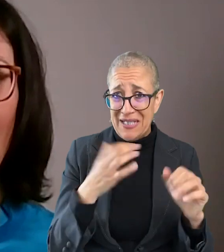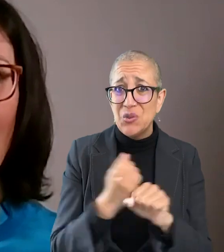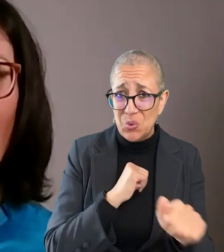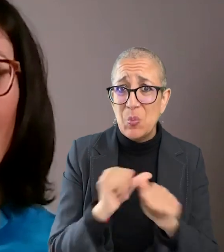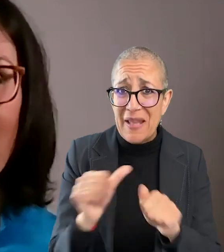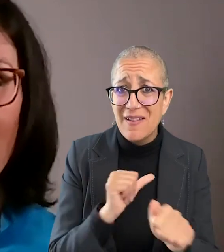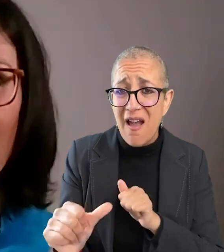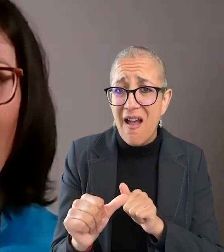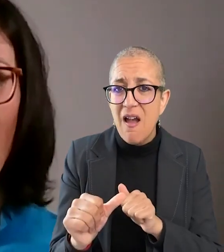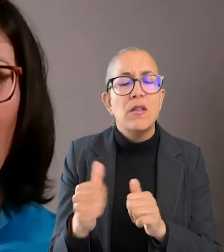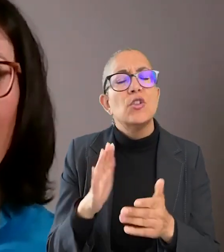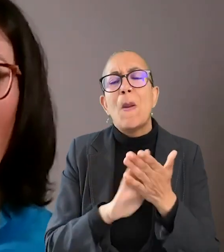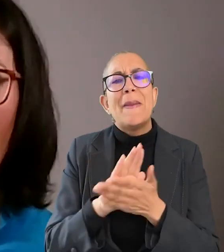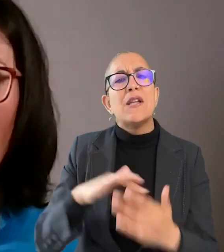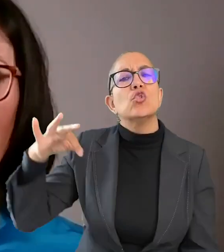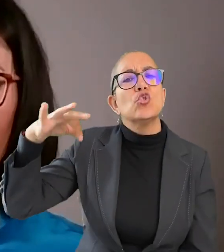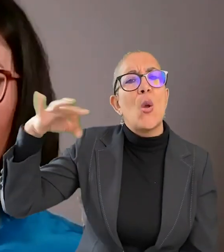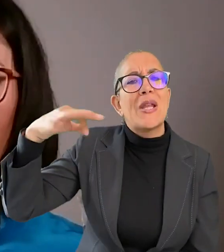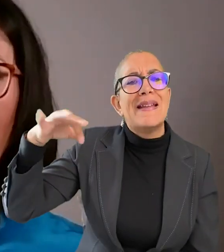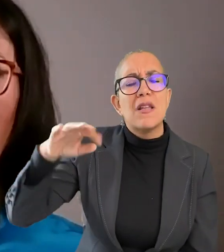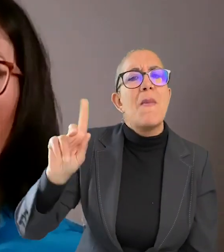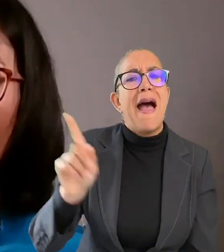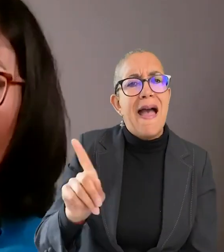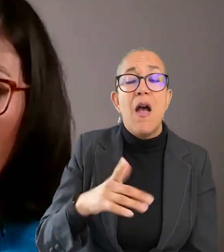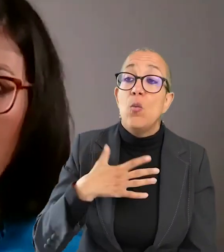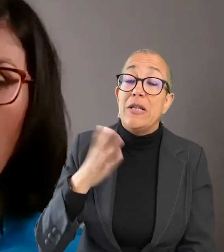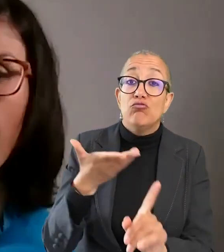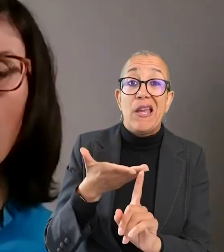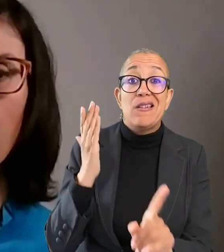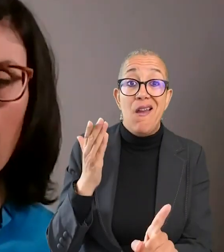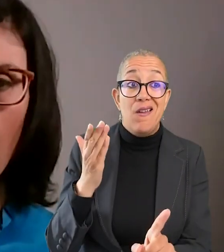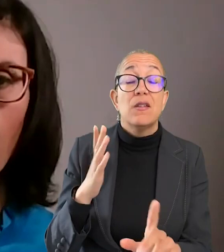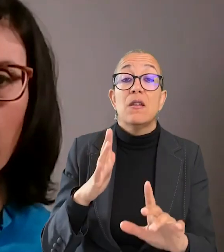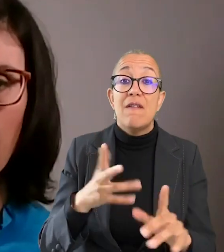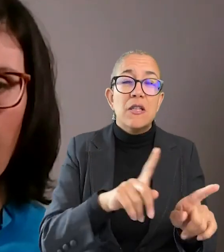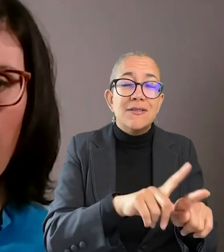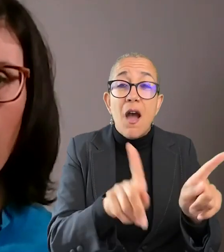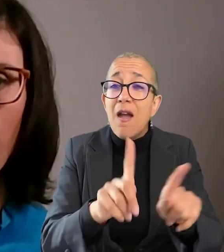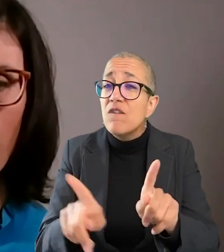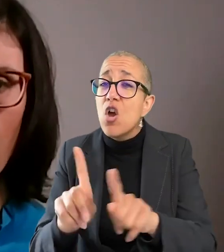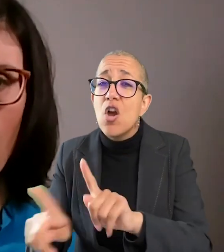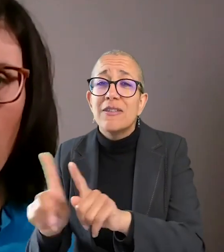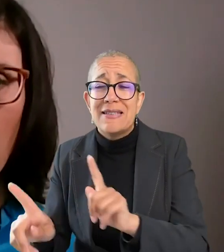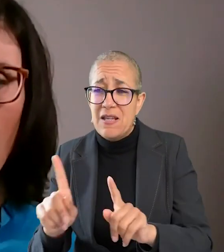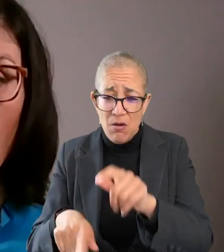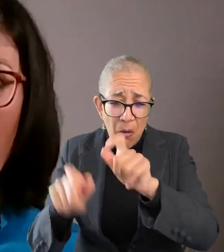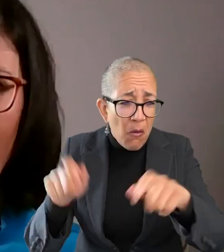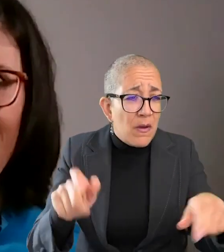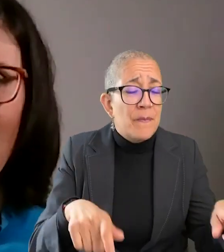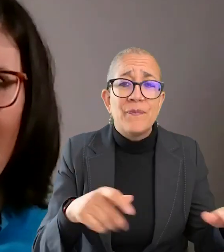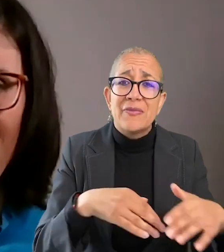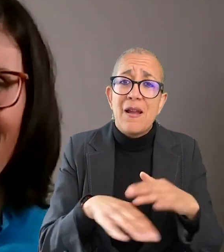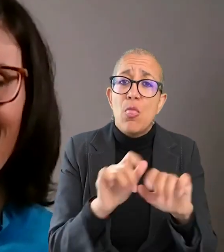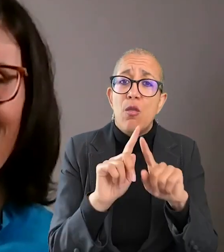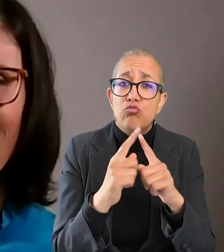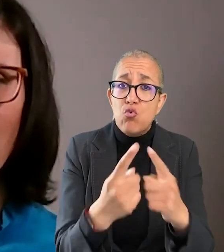about tokenism. It's about recognizing that by having a diversity of voices in the room, we